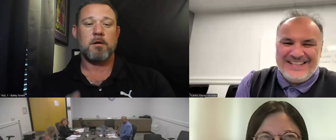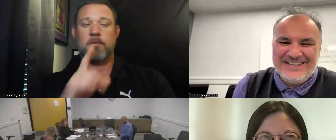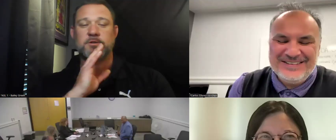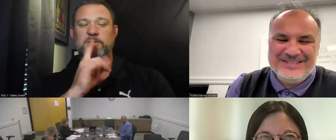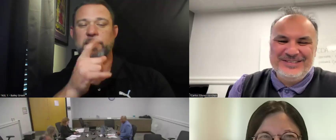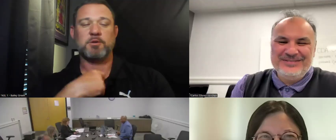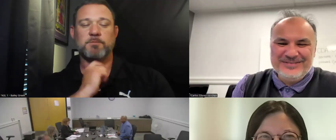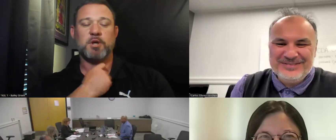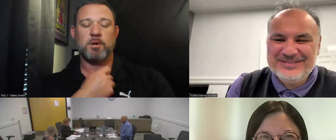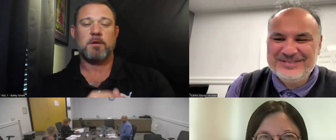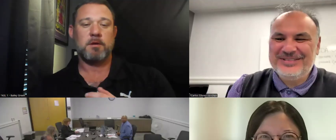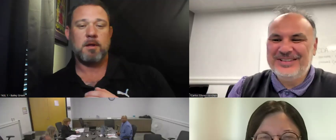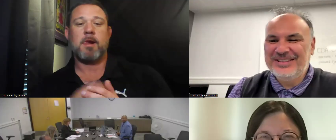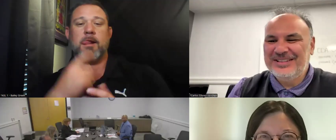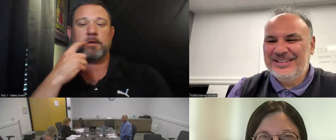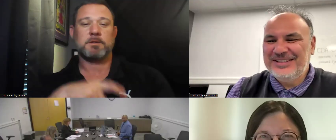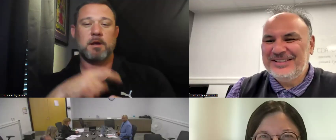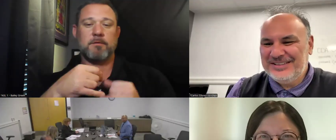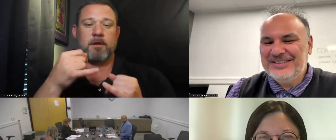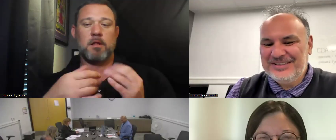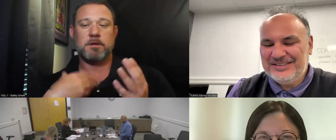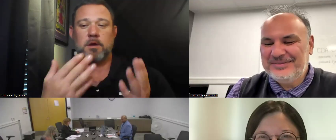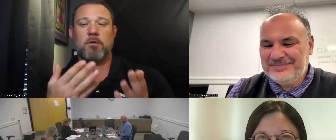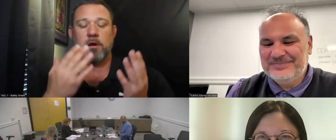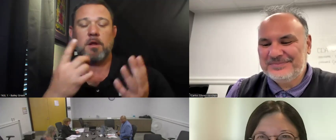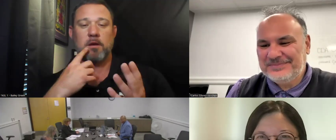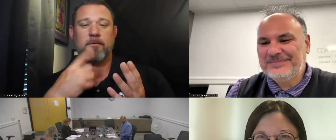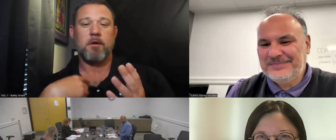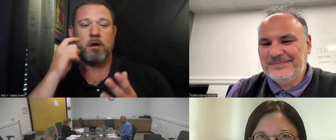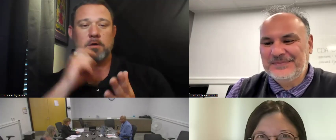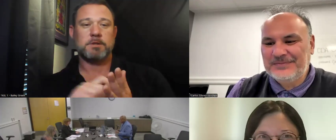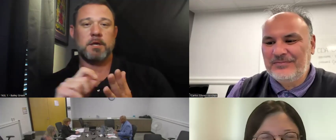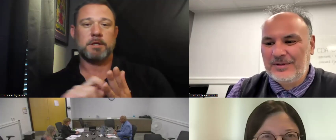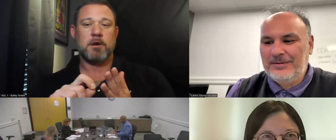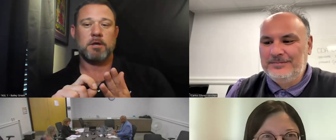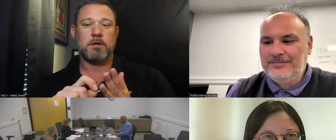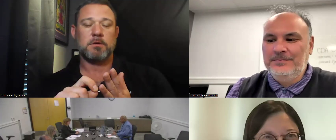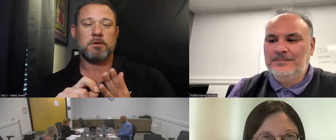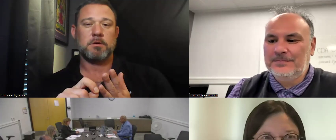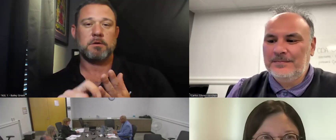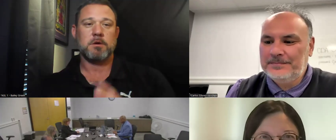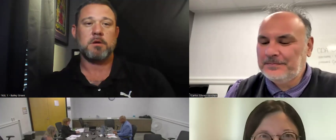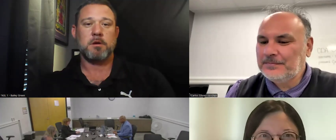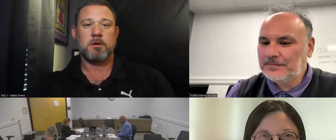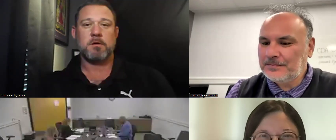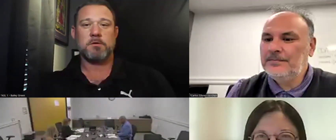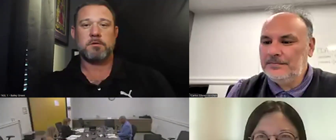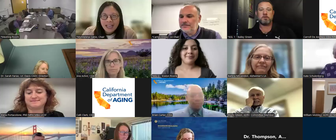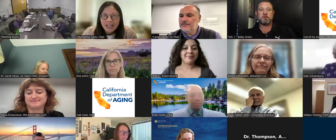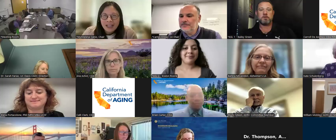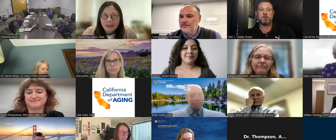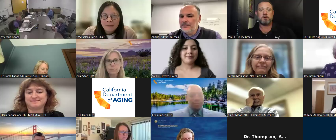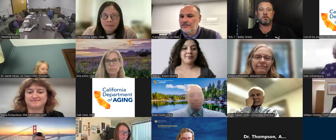Yeah, so I think it's time to finalize our recommendations for our secretary, since it seems like there are no questions.